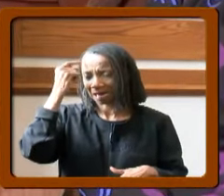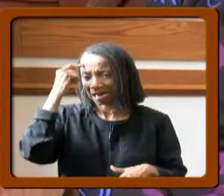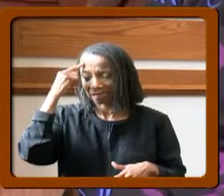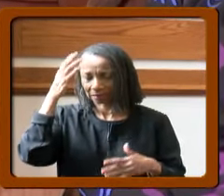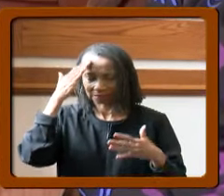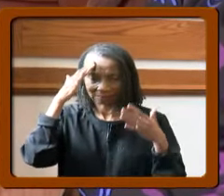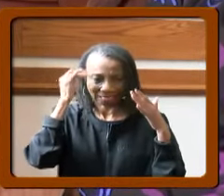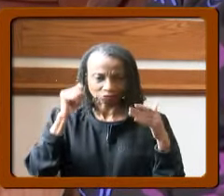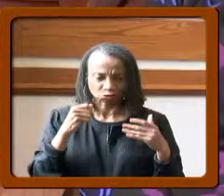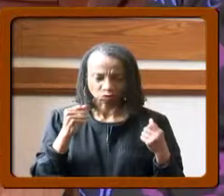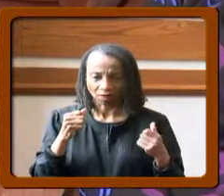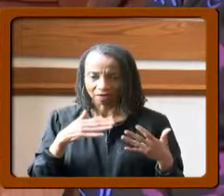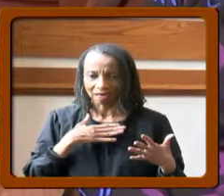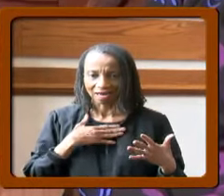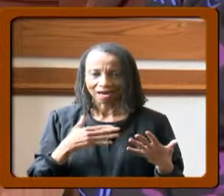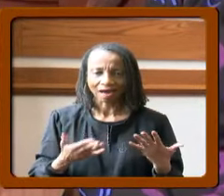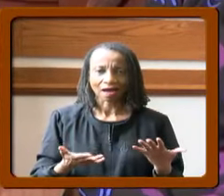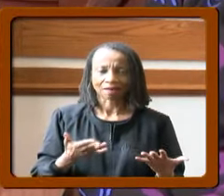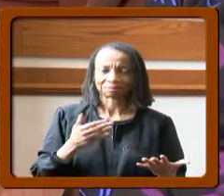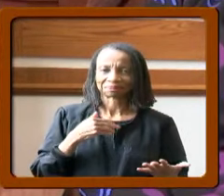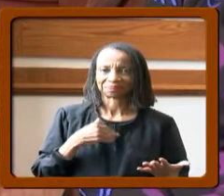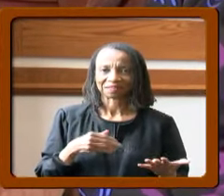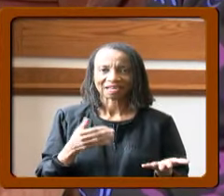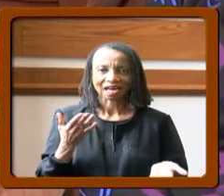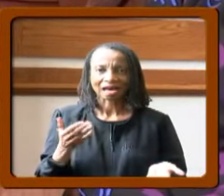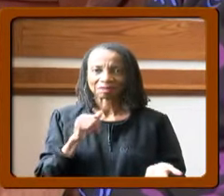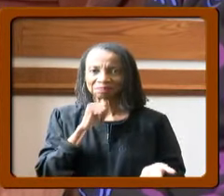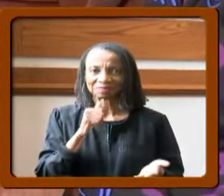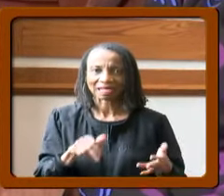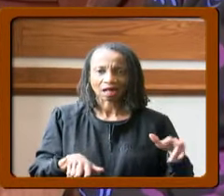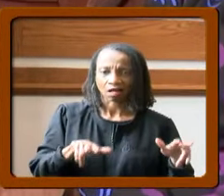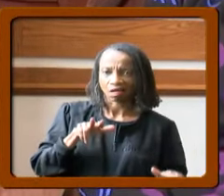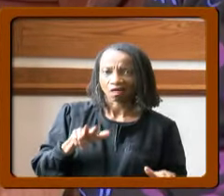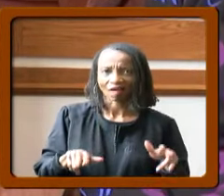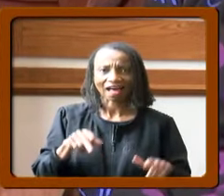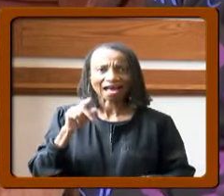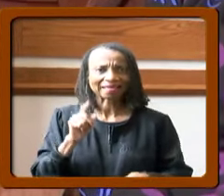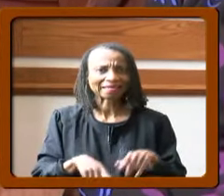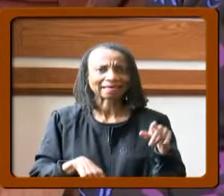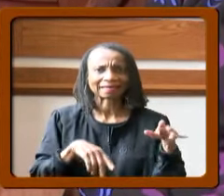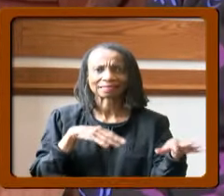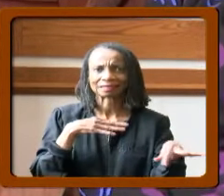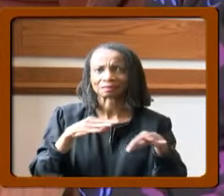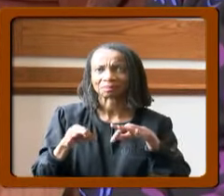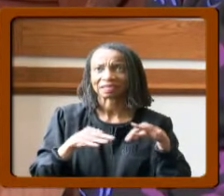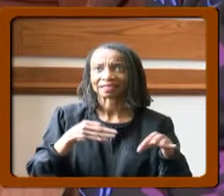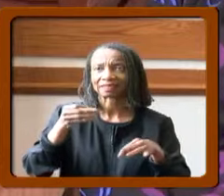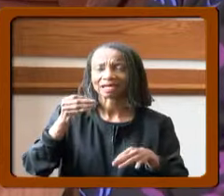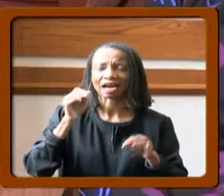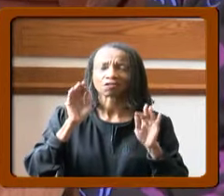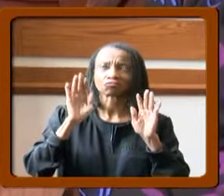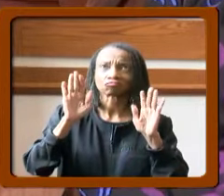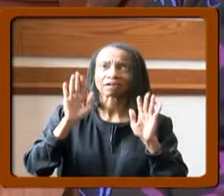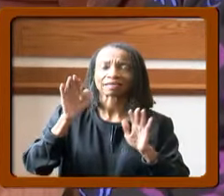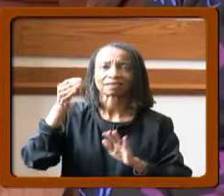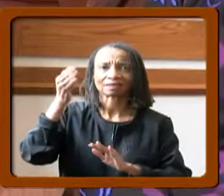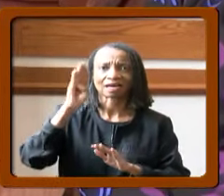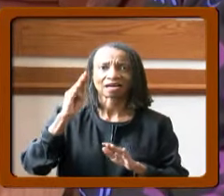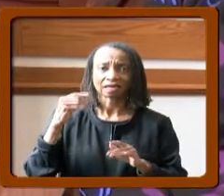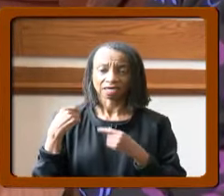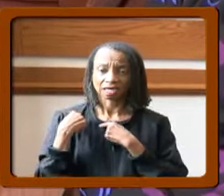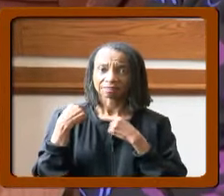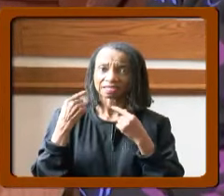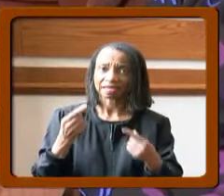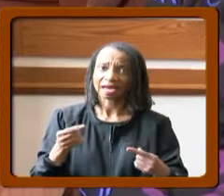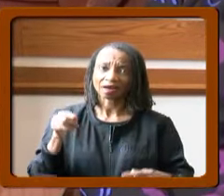too clumsy to give an adequate account of God's great benefits. I've been preaching for decades now, but